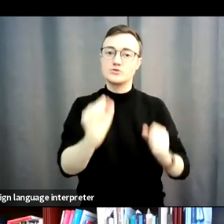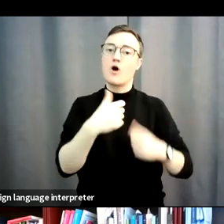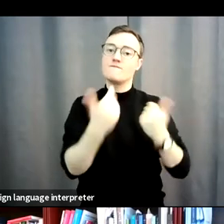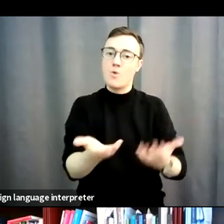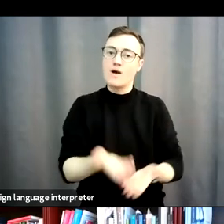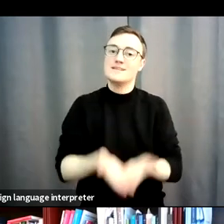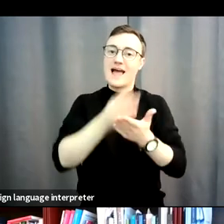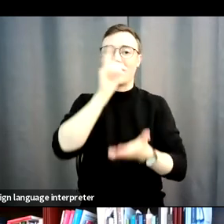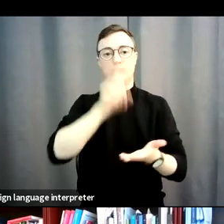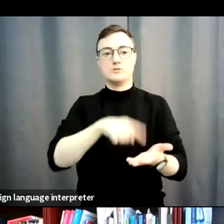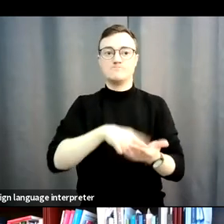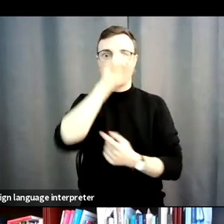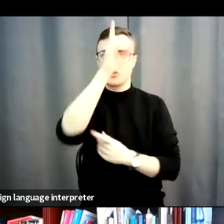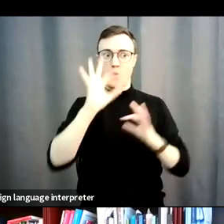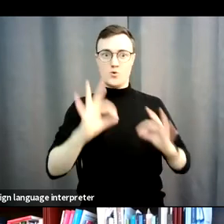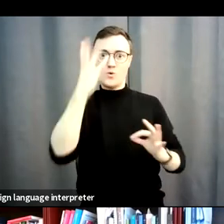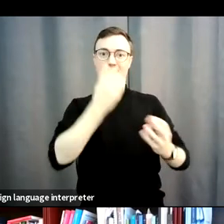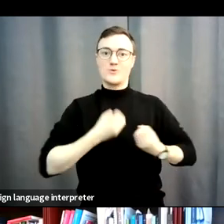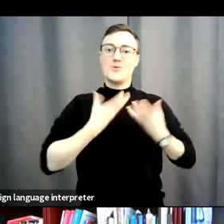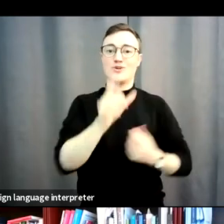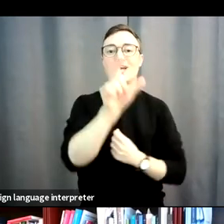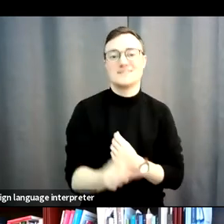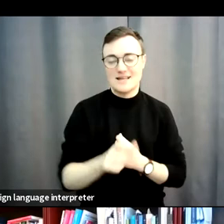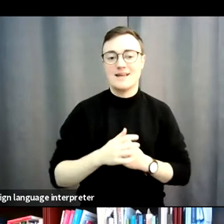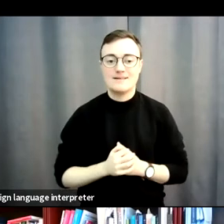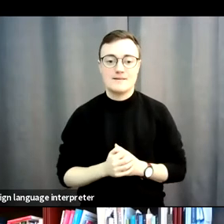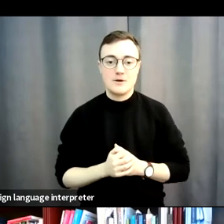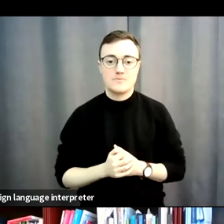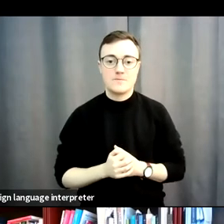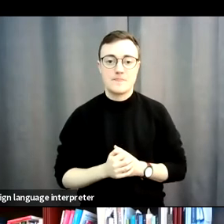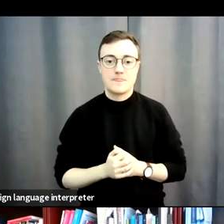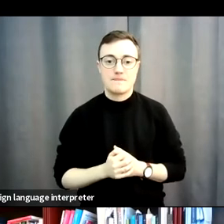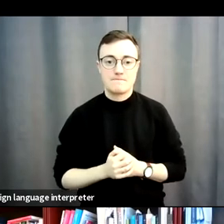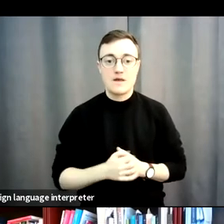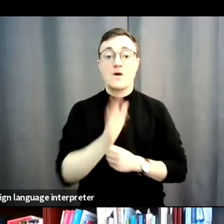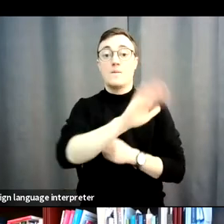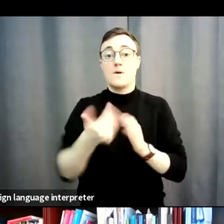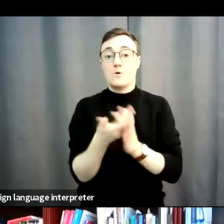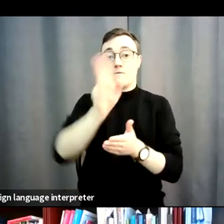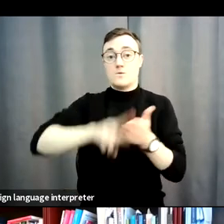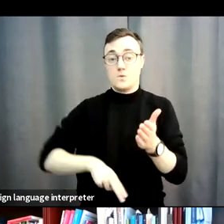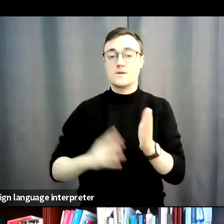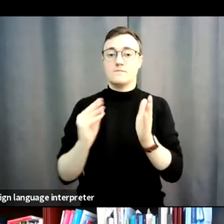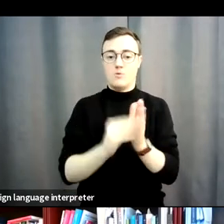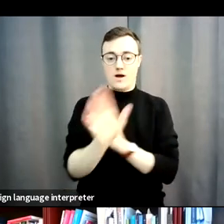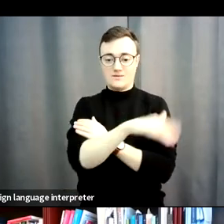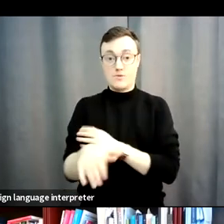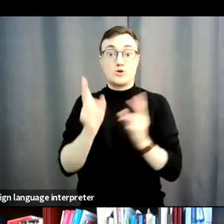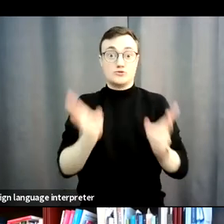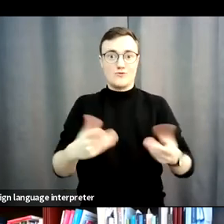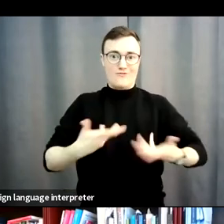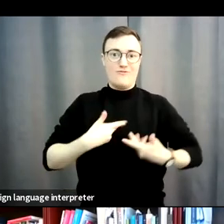to realize that right. The CRC says that the children who have the right to express views